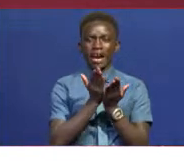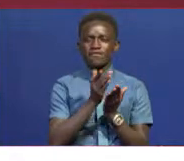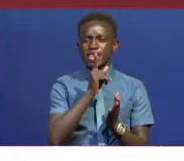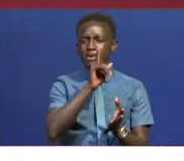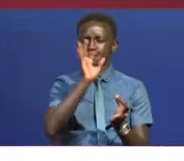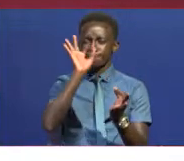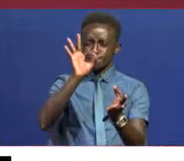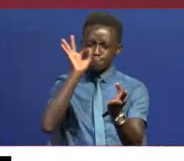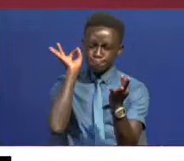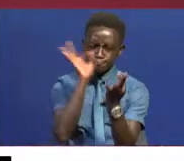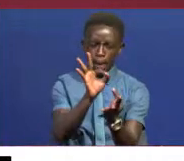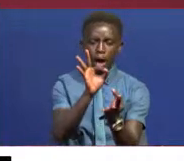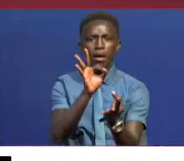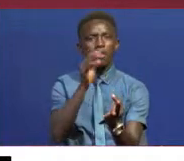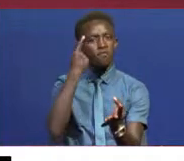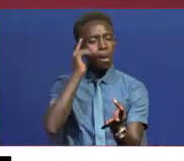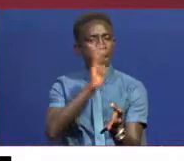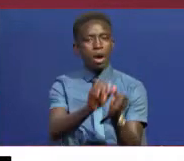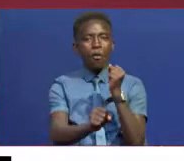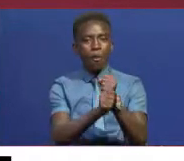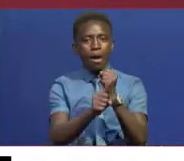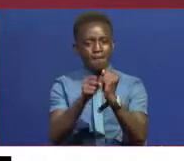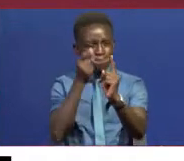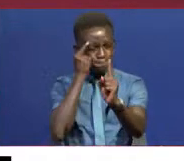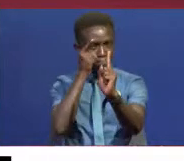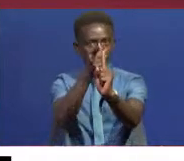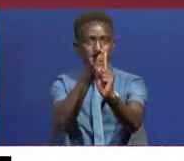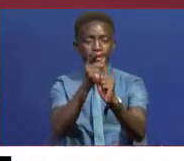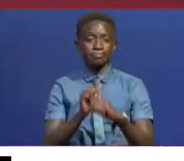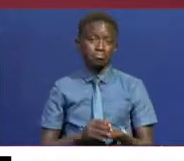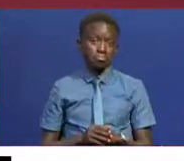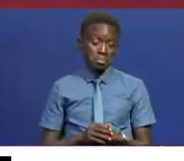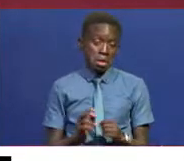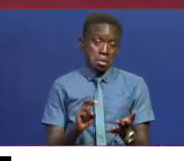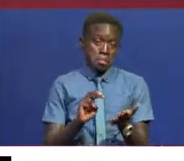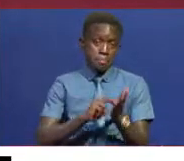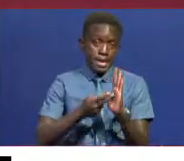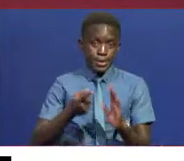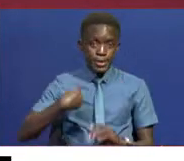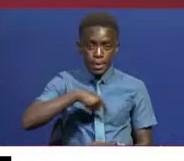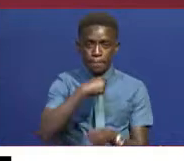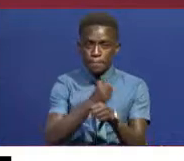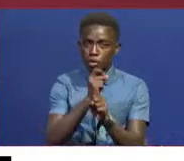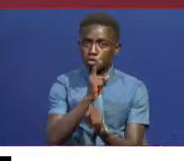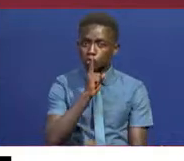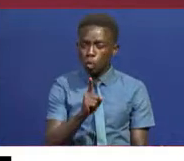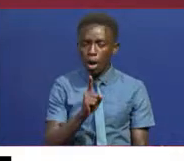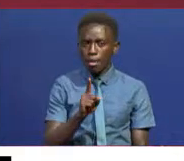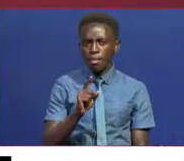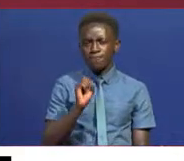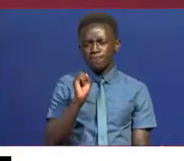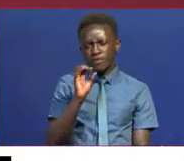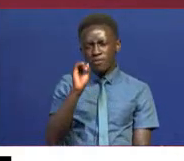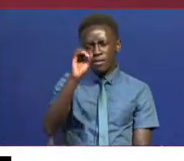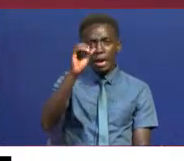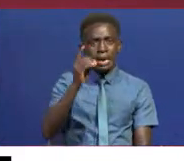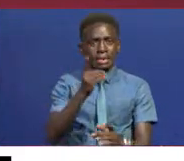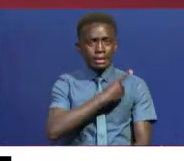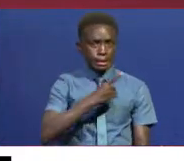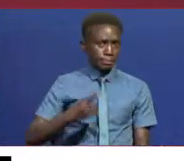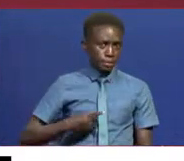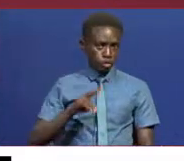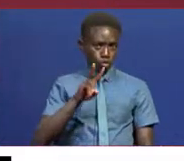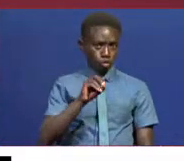Your Excellency, as has been mentioned in the commitment, is to ensure that by December 2024, we